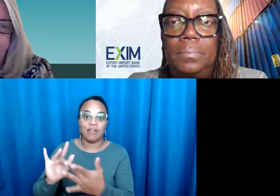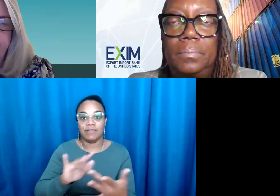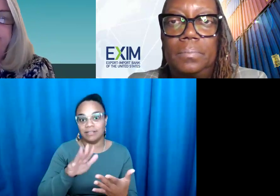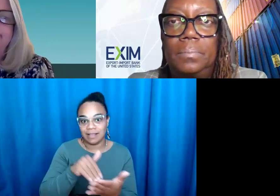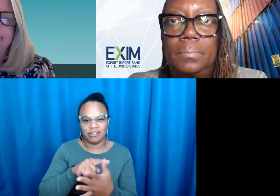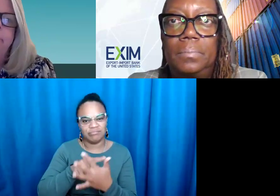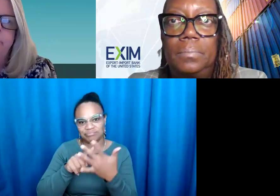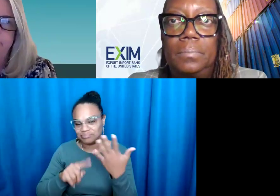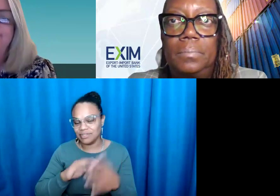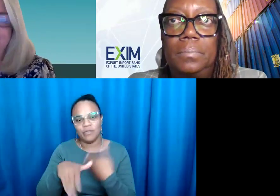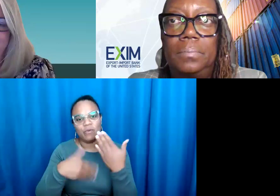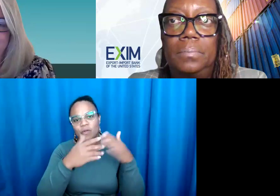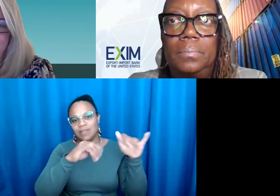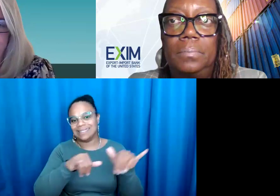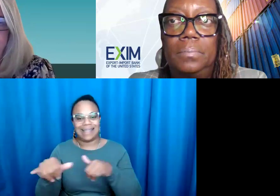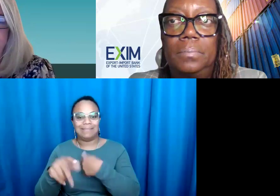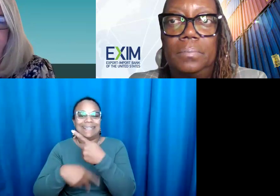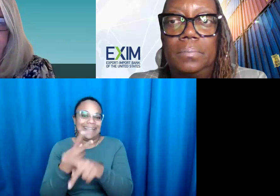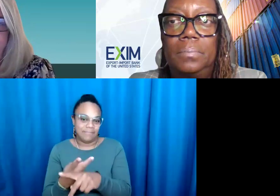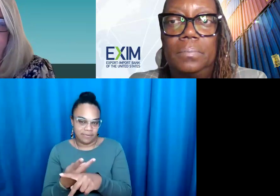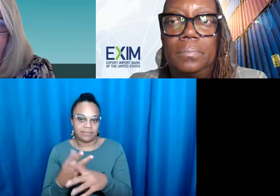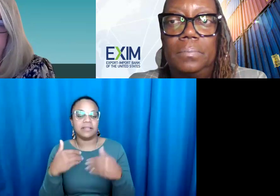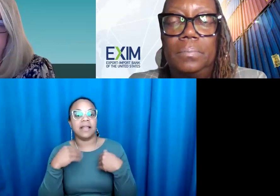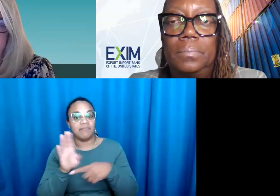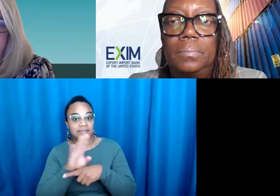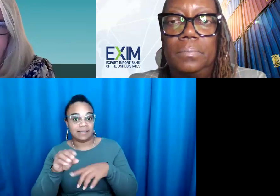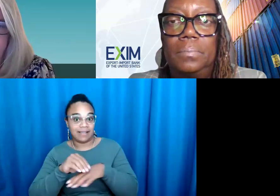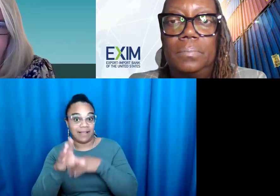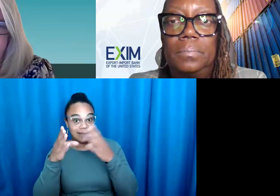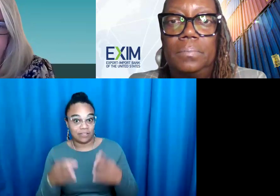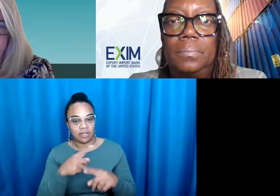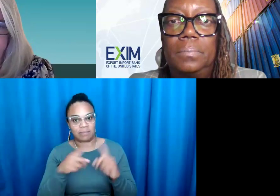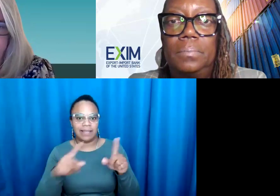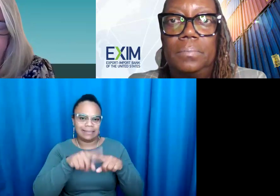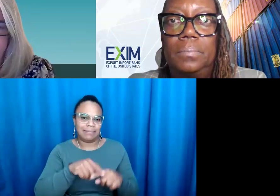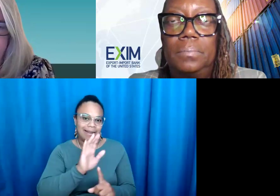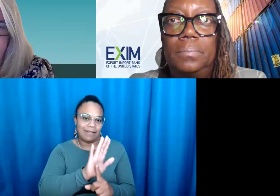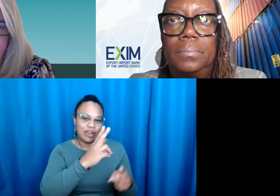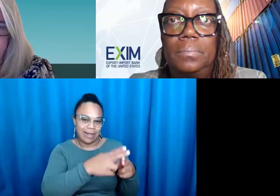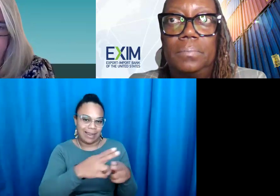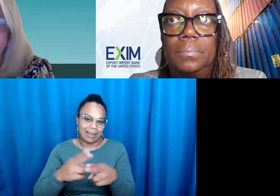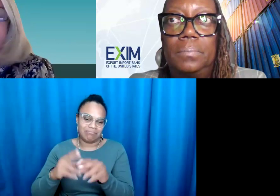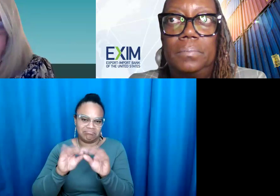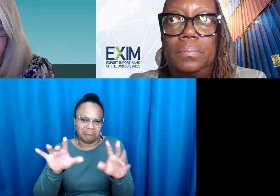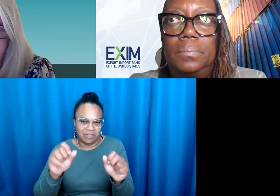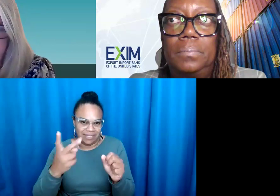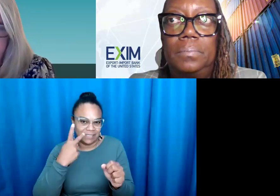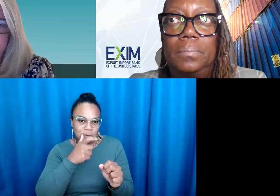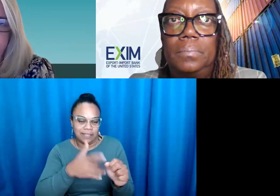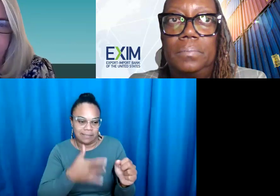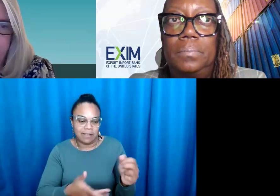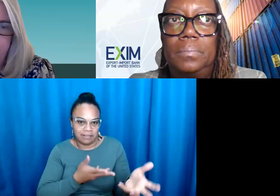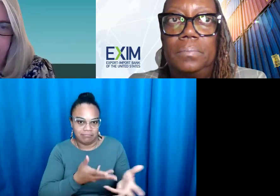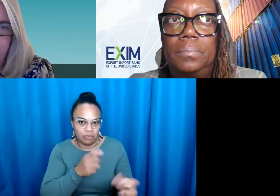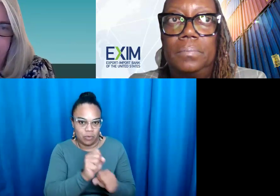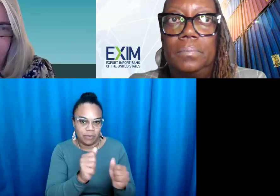of the same type. They're business advisors, but from the name, you can guess that they're slightly different audiences. Although the Women's Business